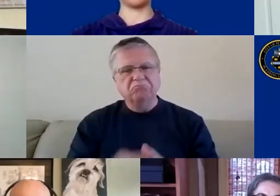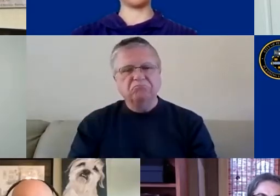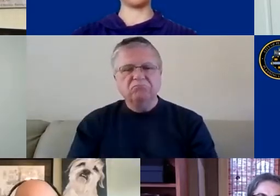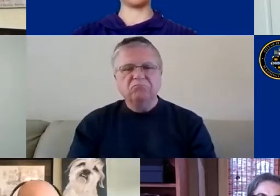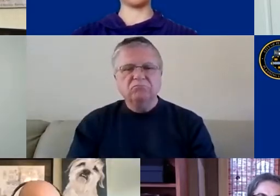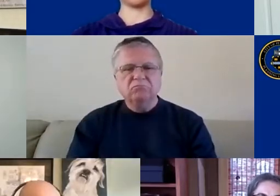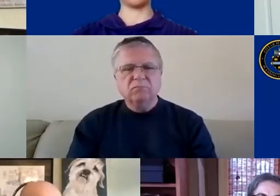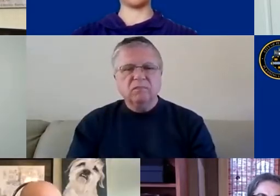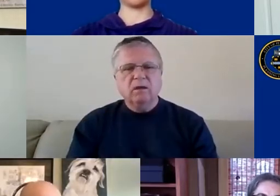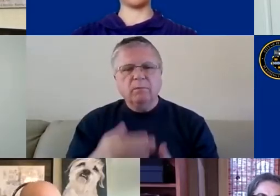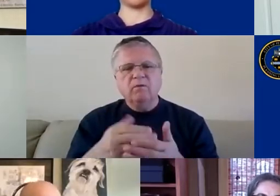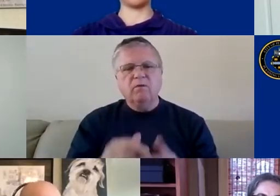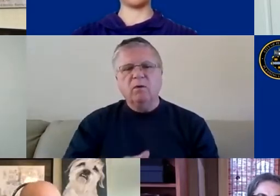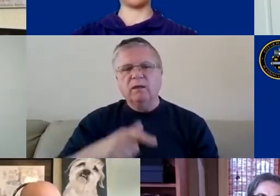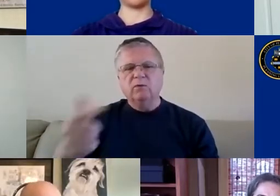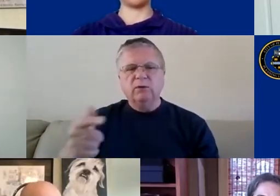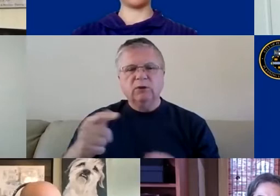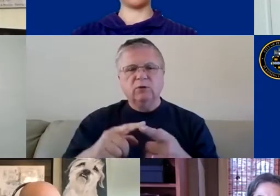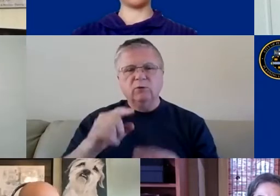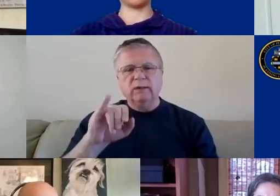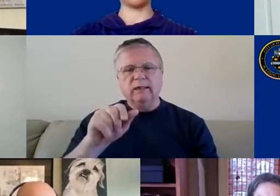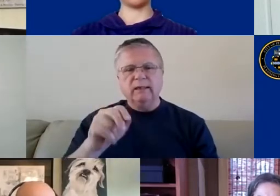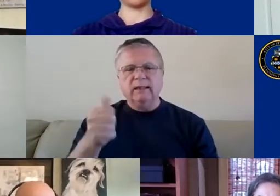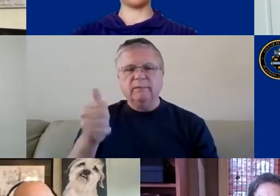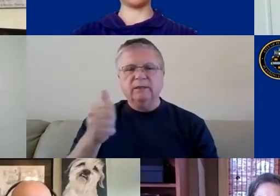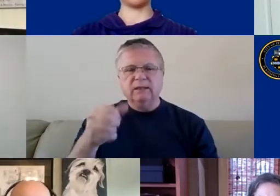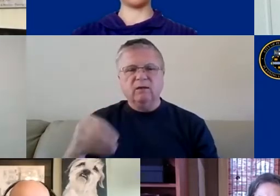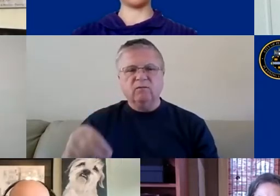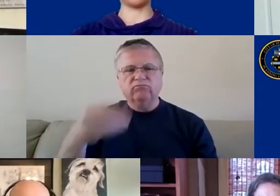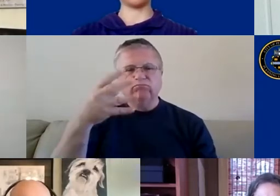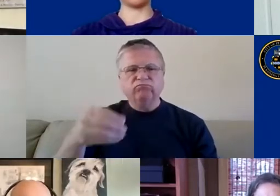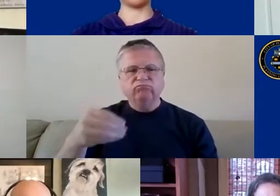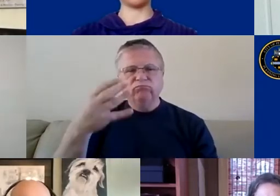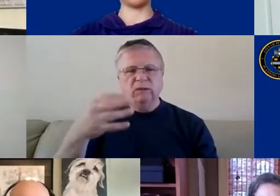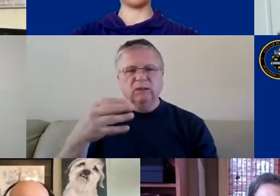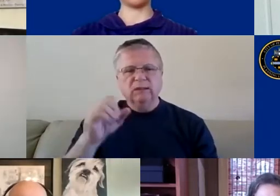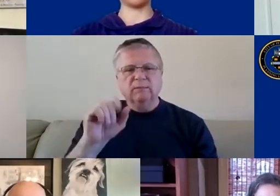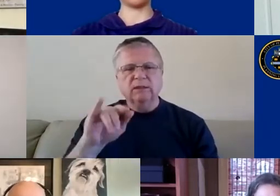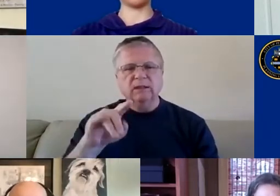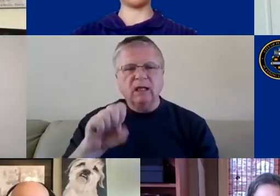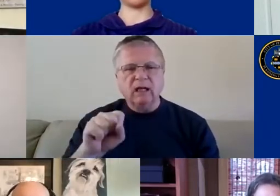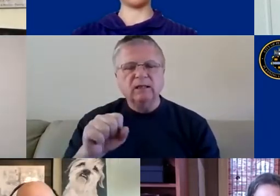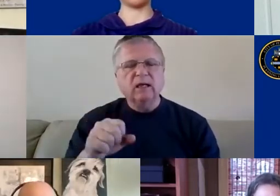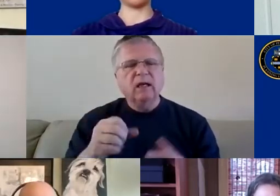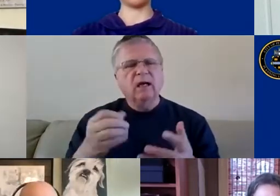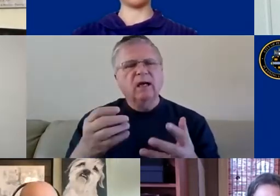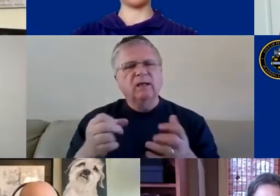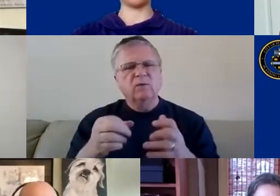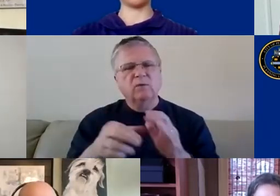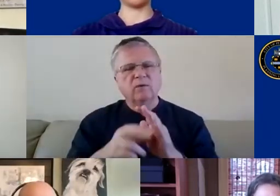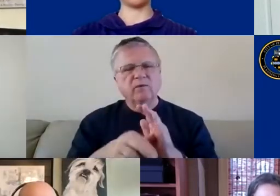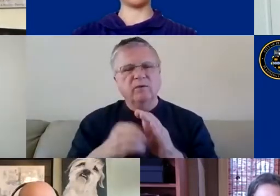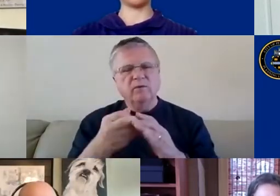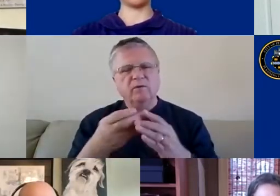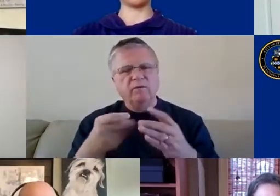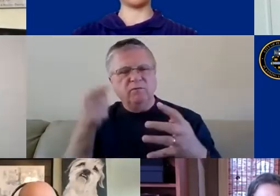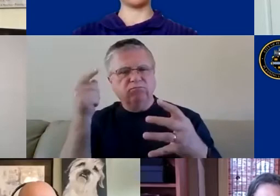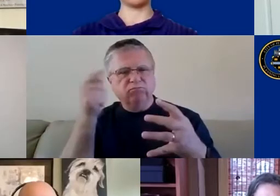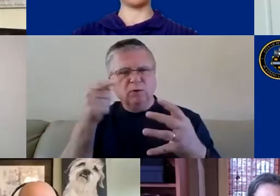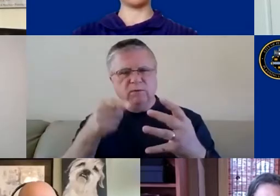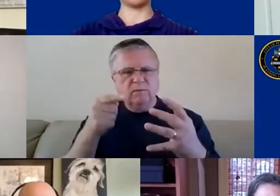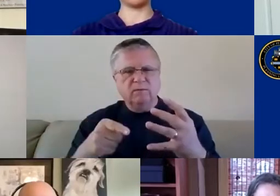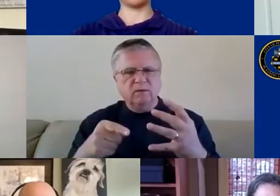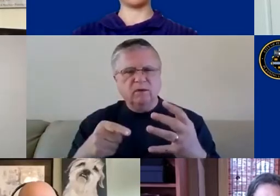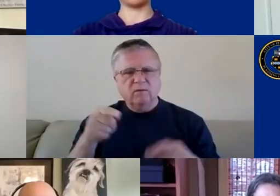the screen over to Ian, who's going to run through some slides for you, I just wanted to review a couple of points that I think are critical to keep in mind